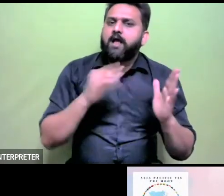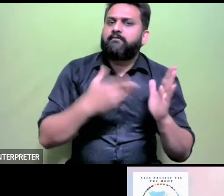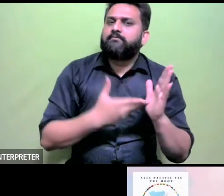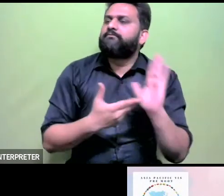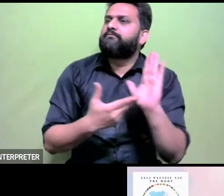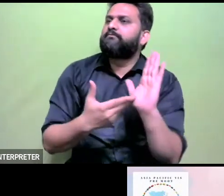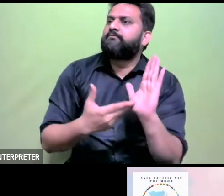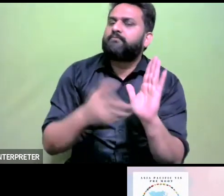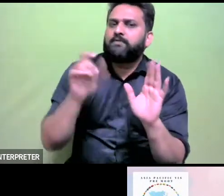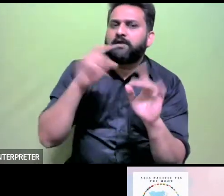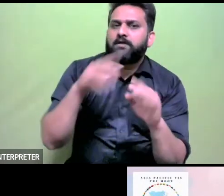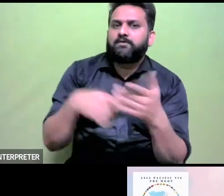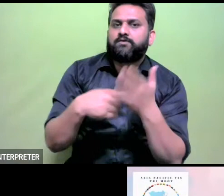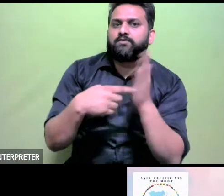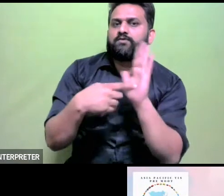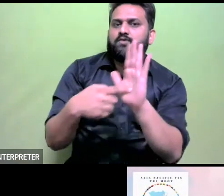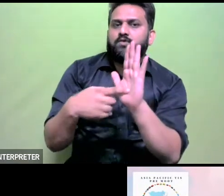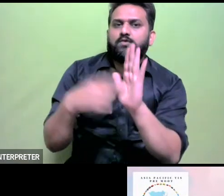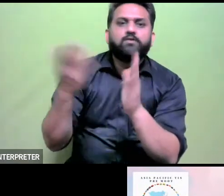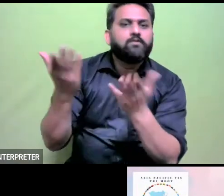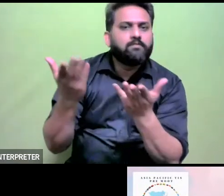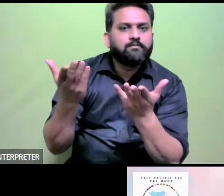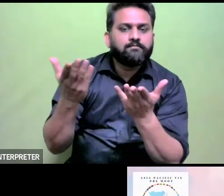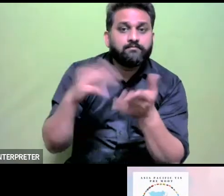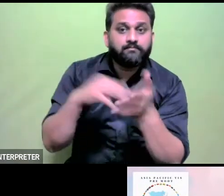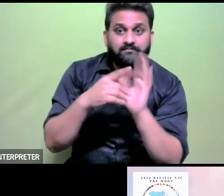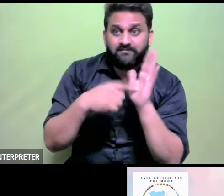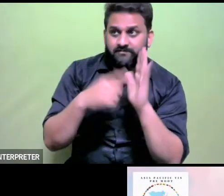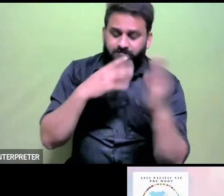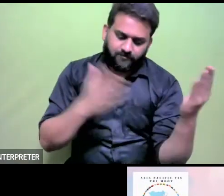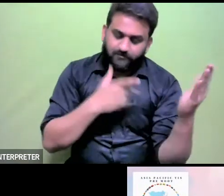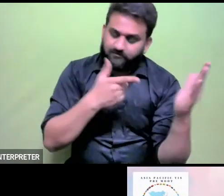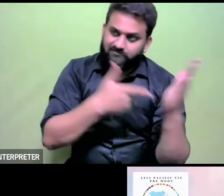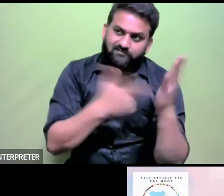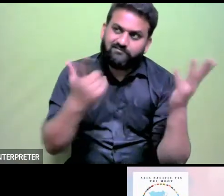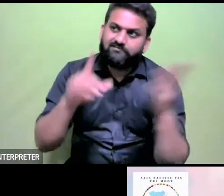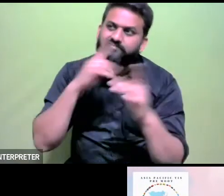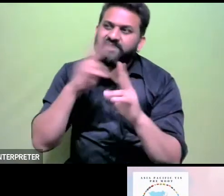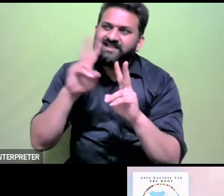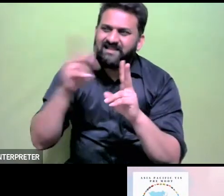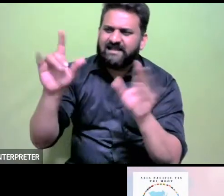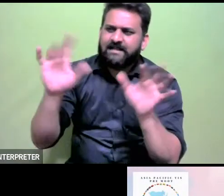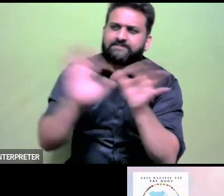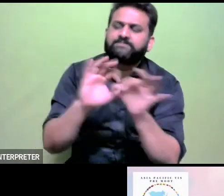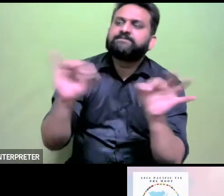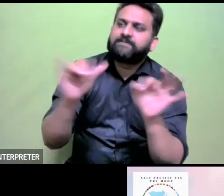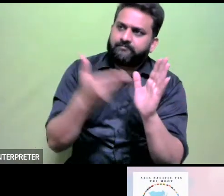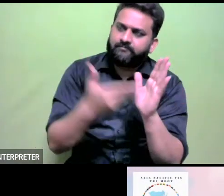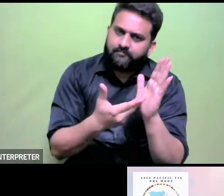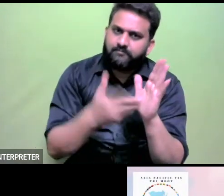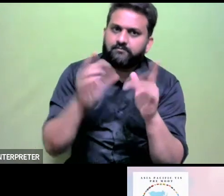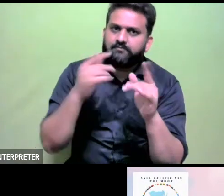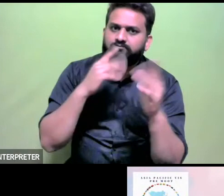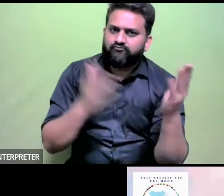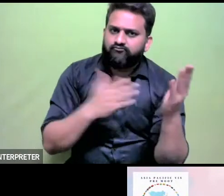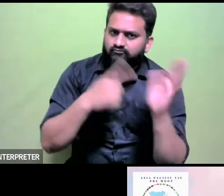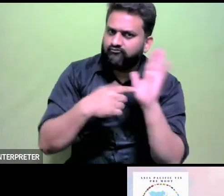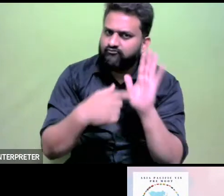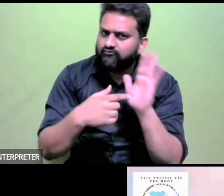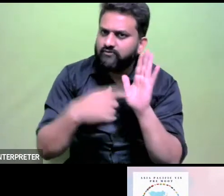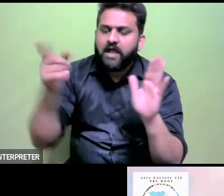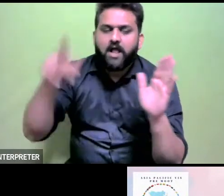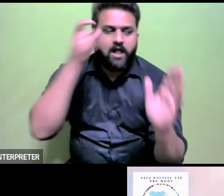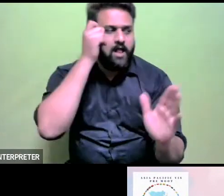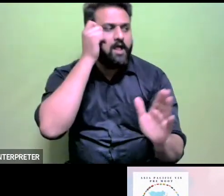it. And again, showing them the page, the right place is very important. You show it to them, take it over there, and they will